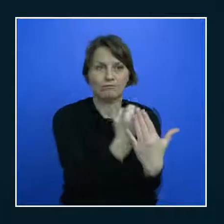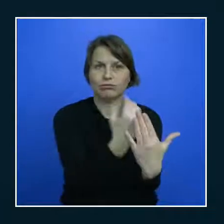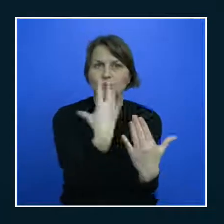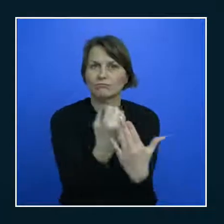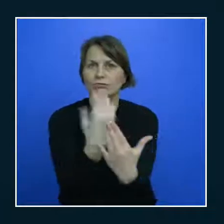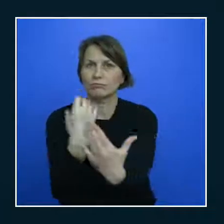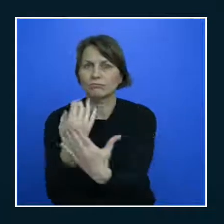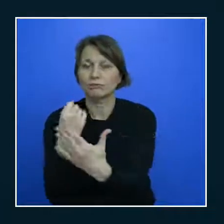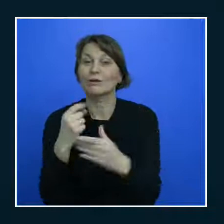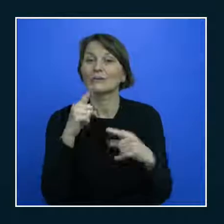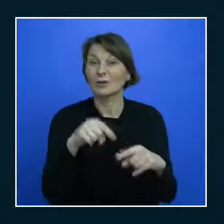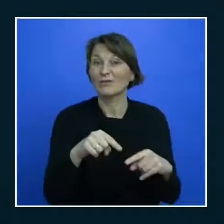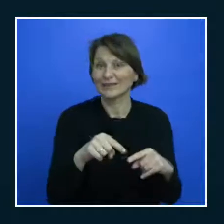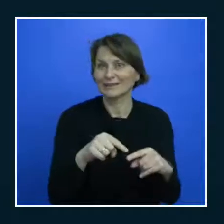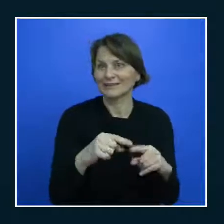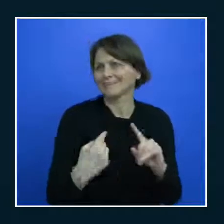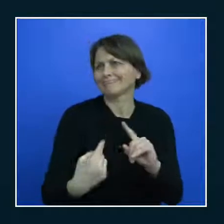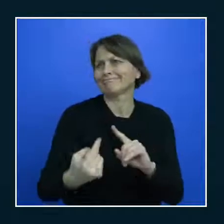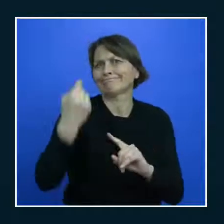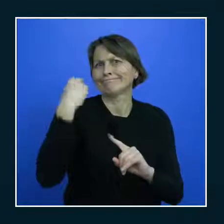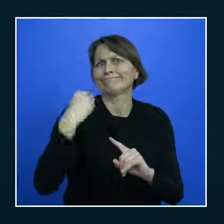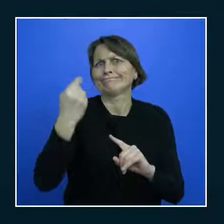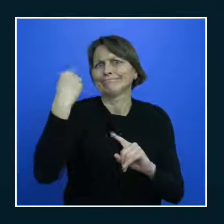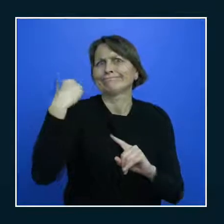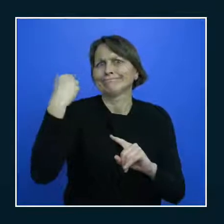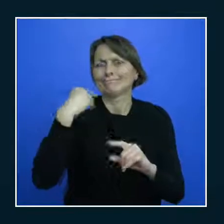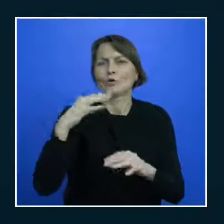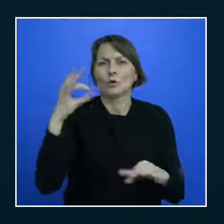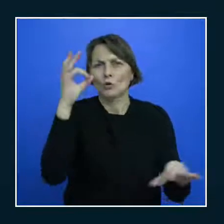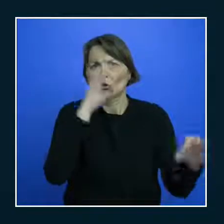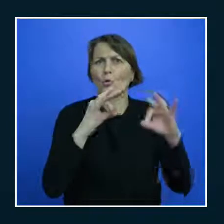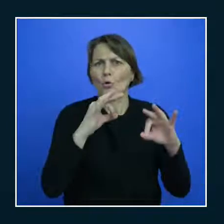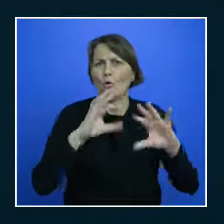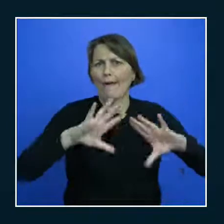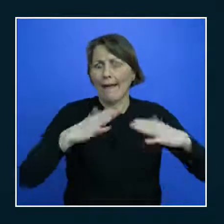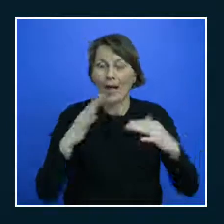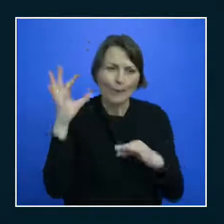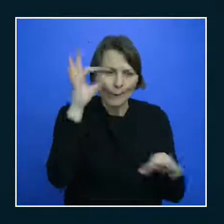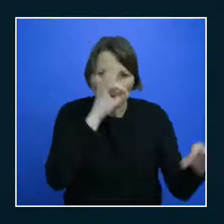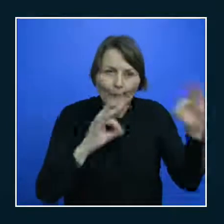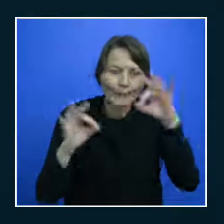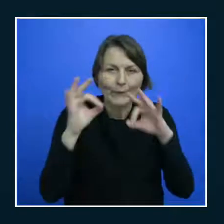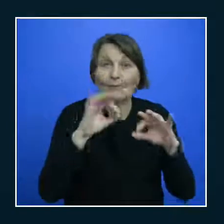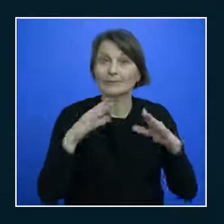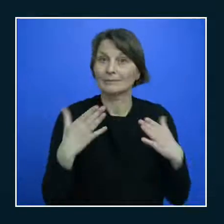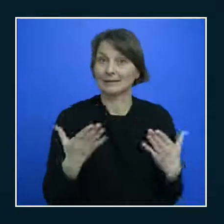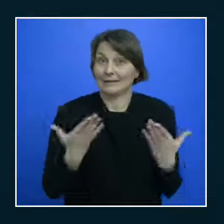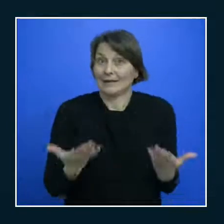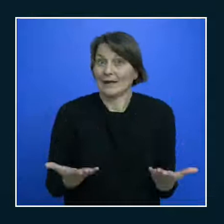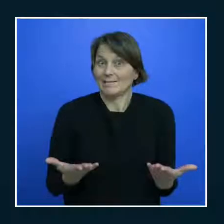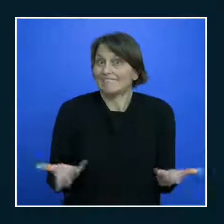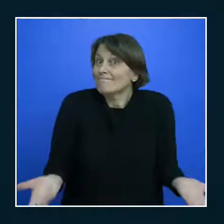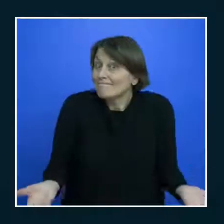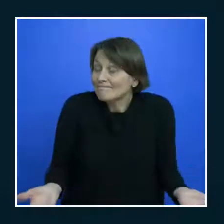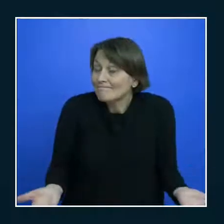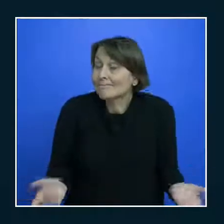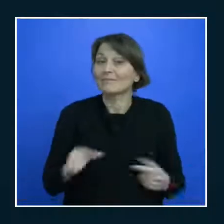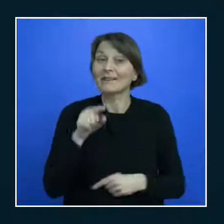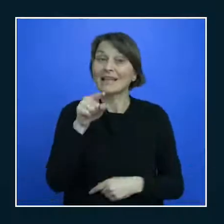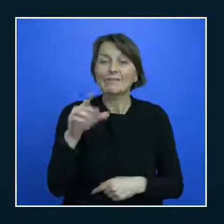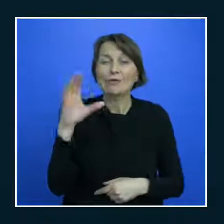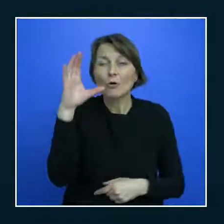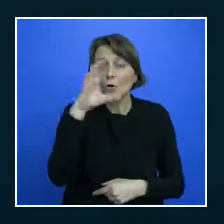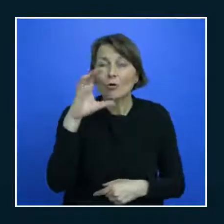from Google a long time ago, from the founders of Google. So that's the standard thing. But here's the thing. When you're searching for what's the